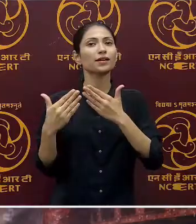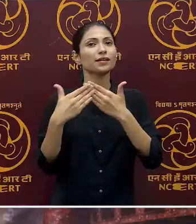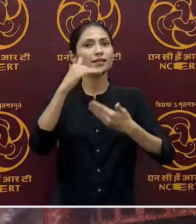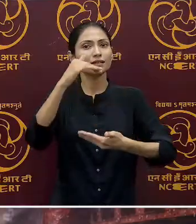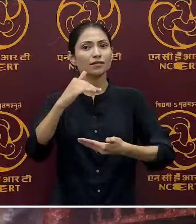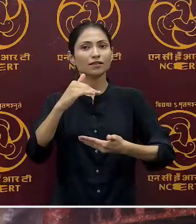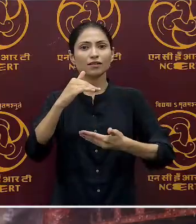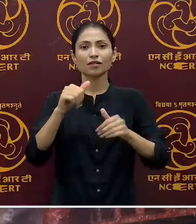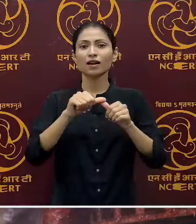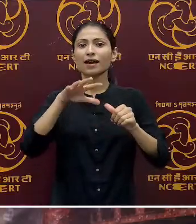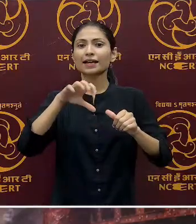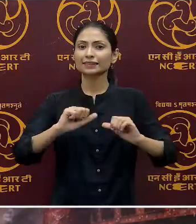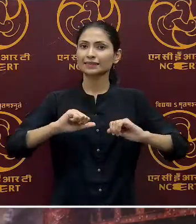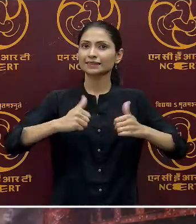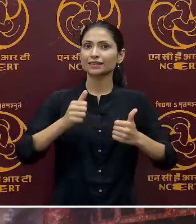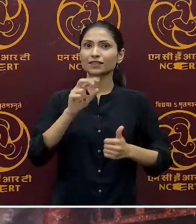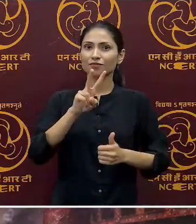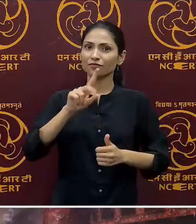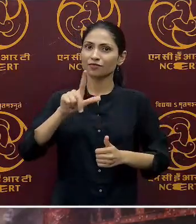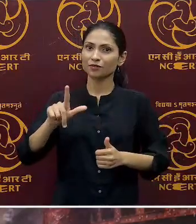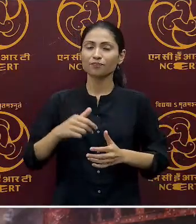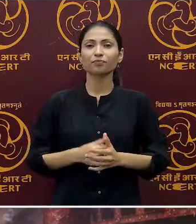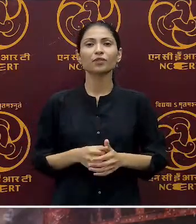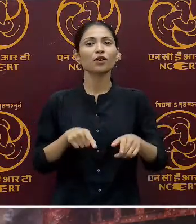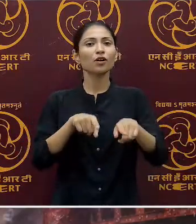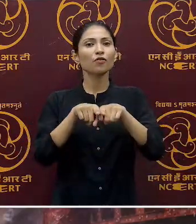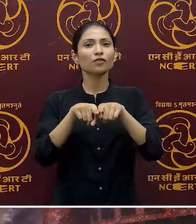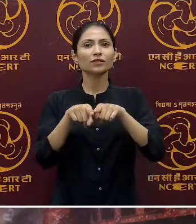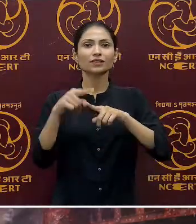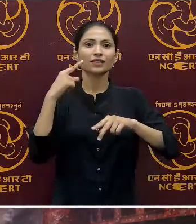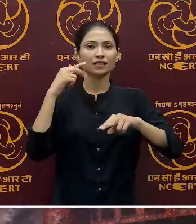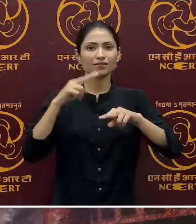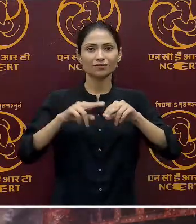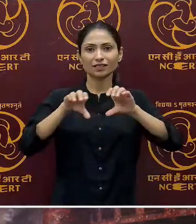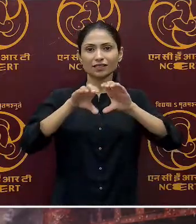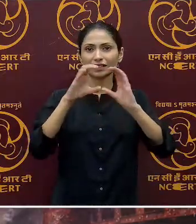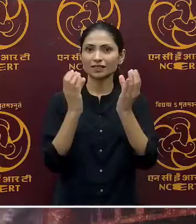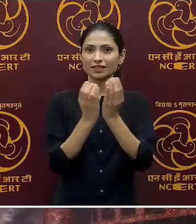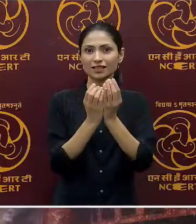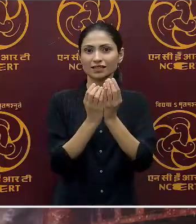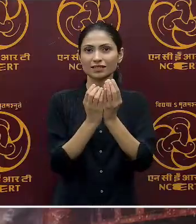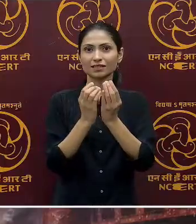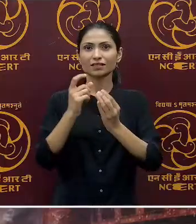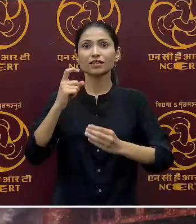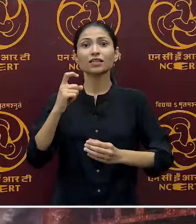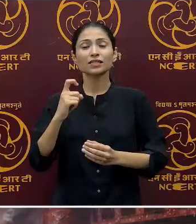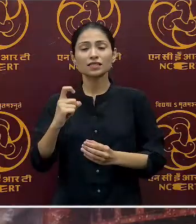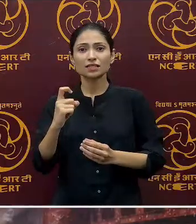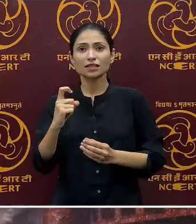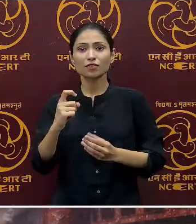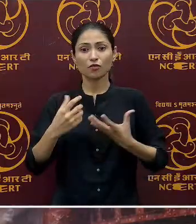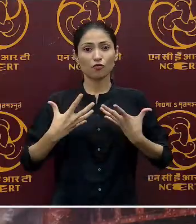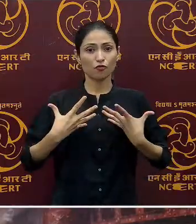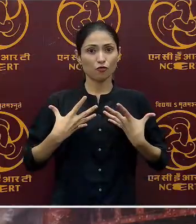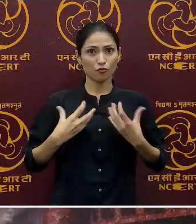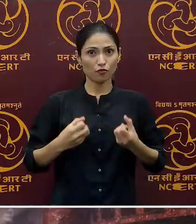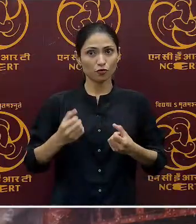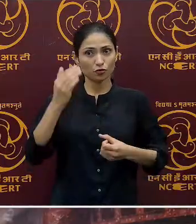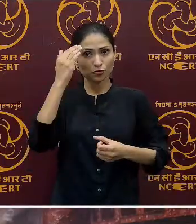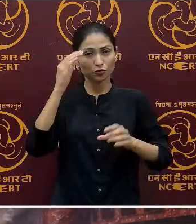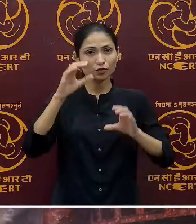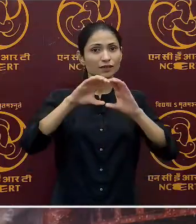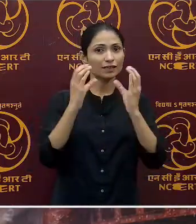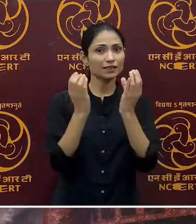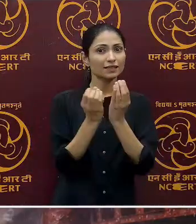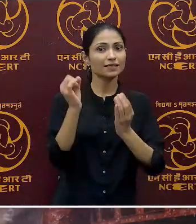lab. For example, if a class 7 student want to know the concept of class 6, so it's not compulsory that